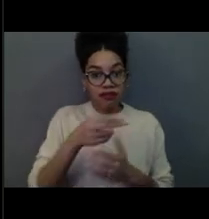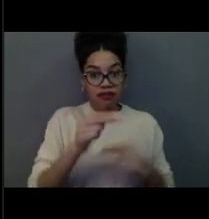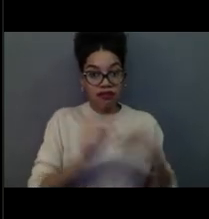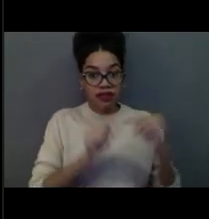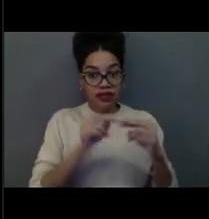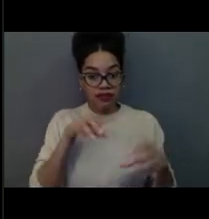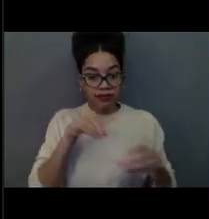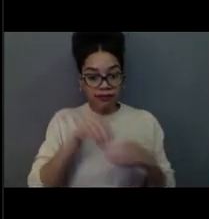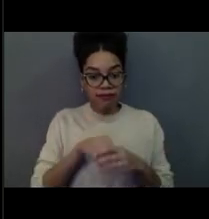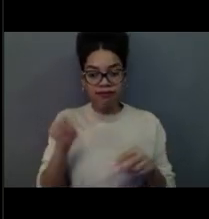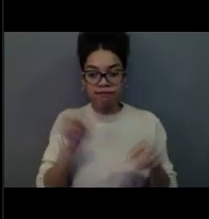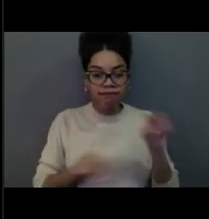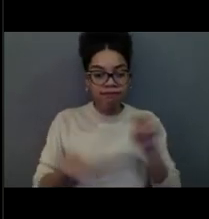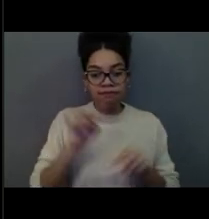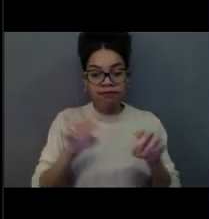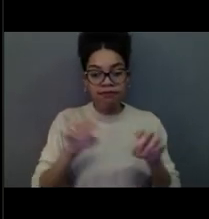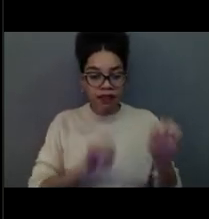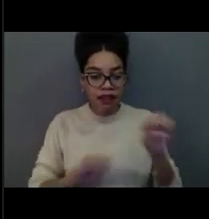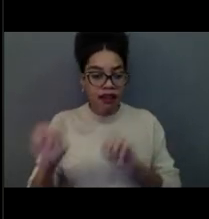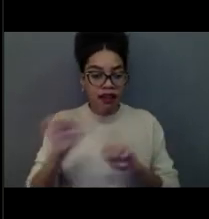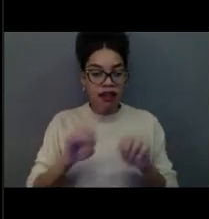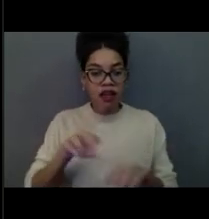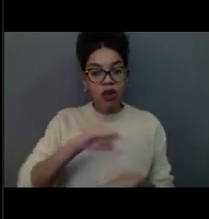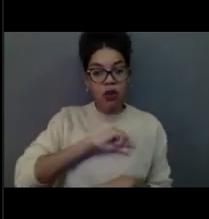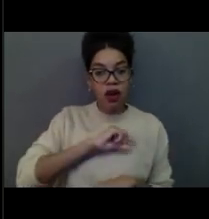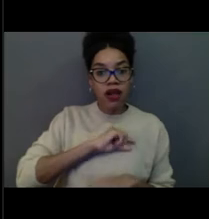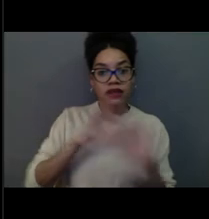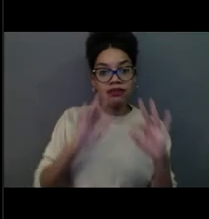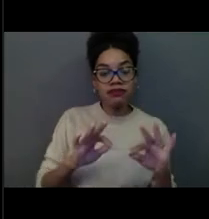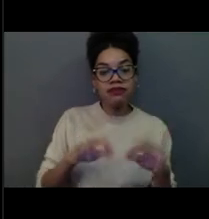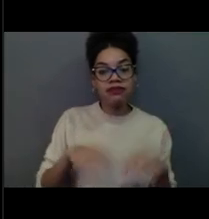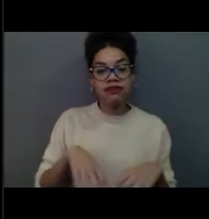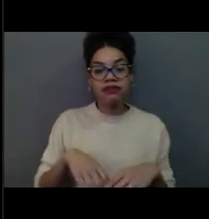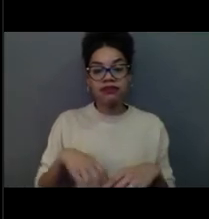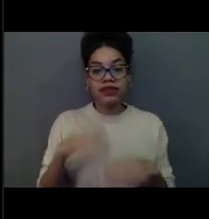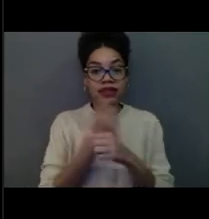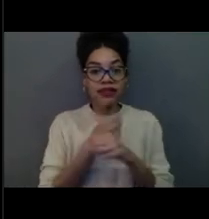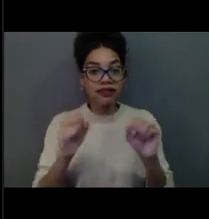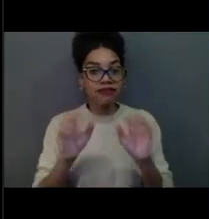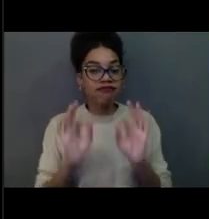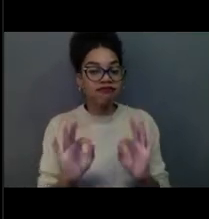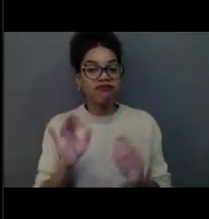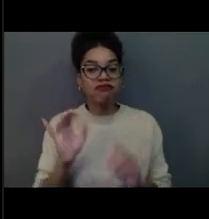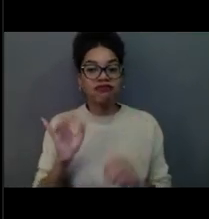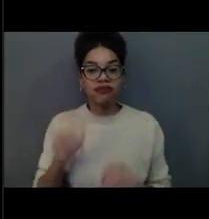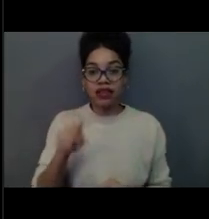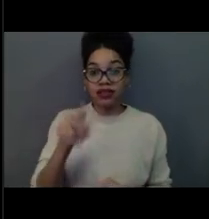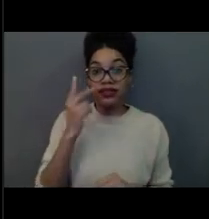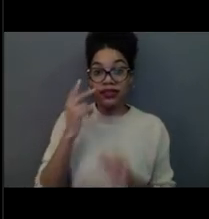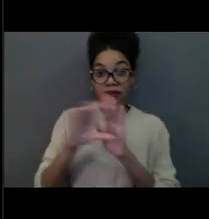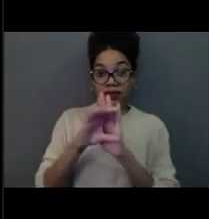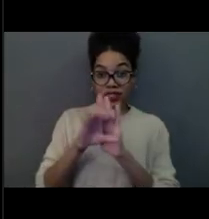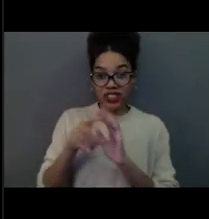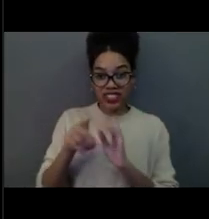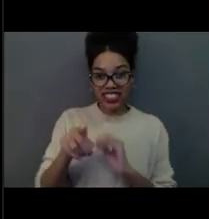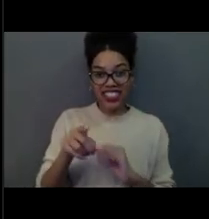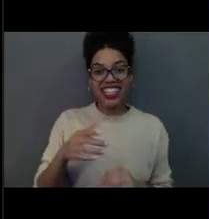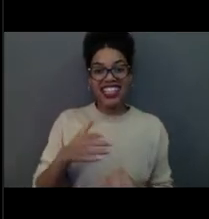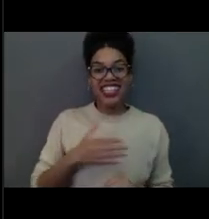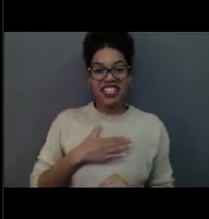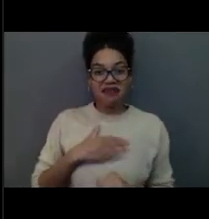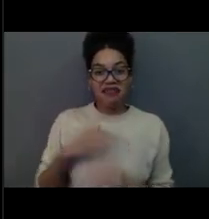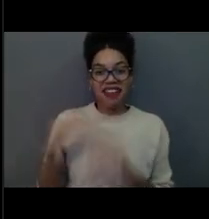quality and the wholesomeness of those fishery products. So that's a colleague of mine sniffing his sample there to